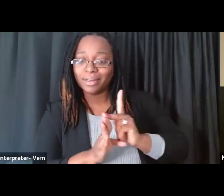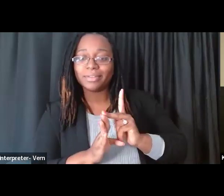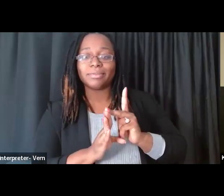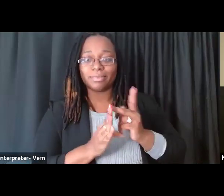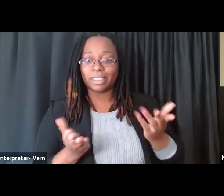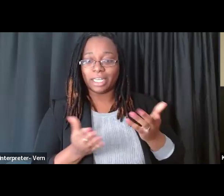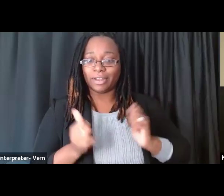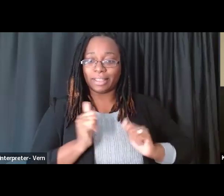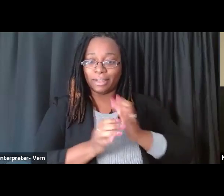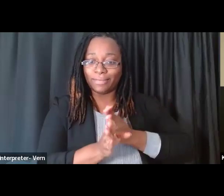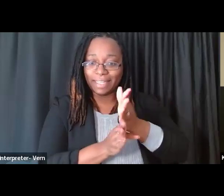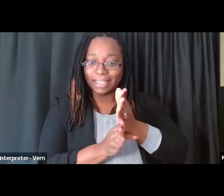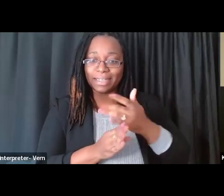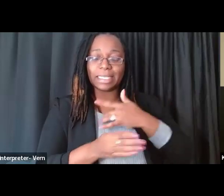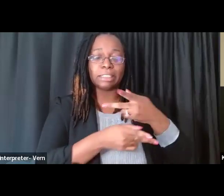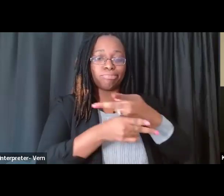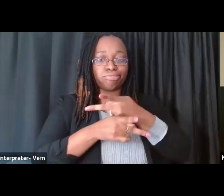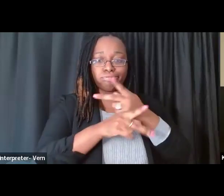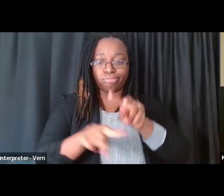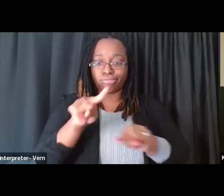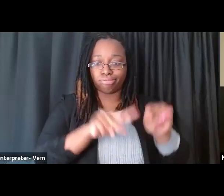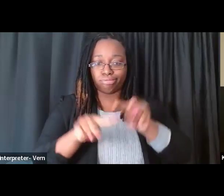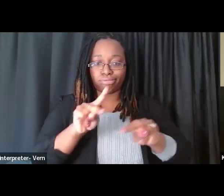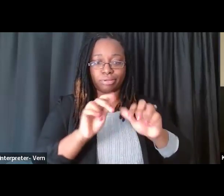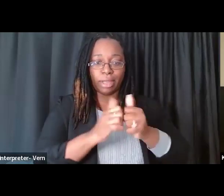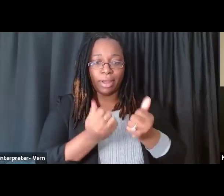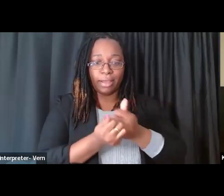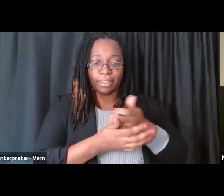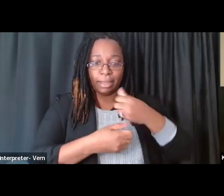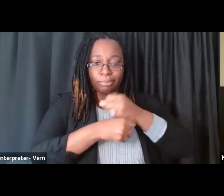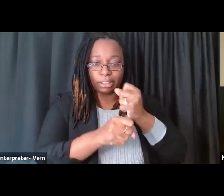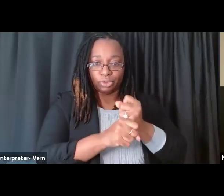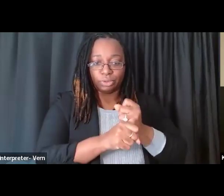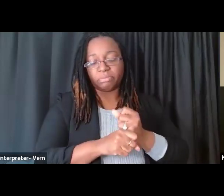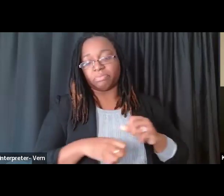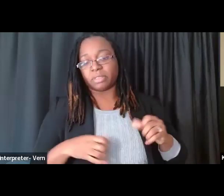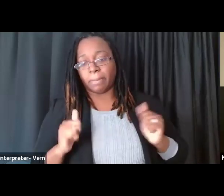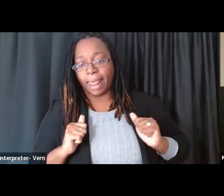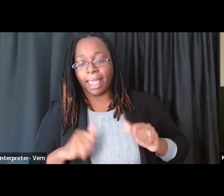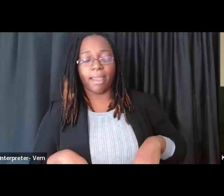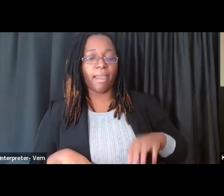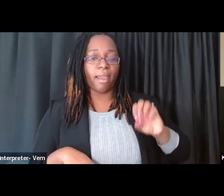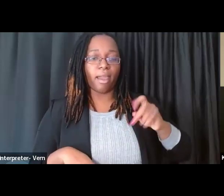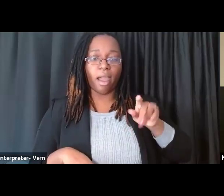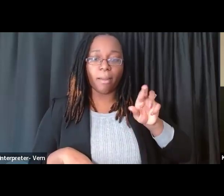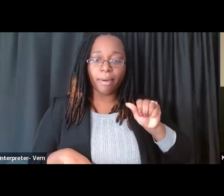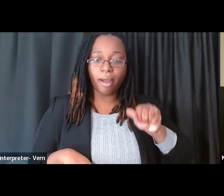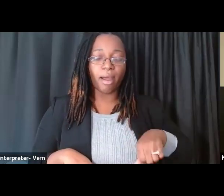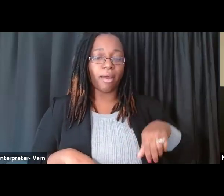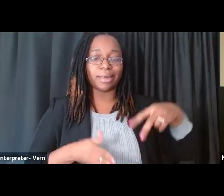oversees and orchestrates the mounting of a theater production, such as a play, opera, dance, drama, musical, theater performance,